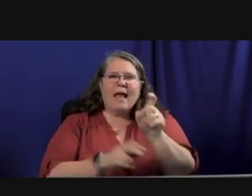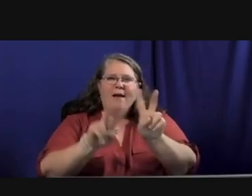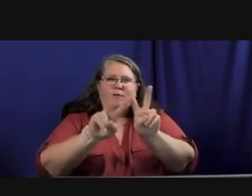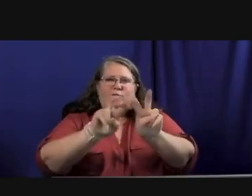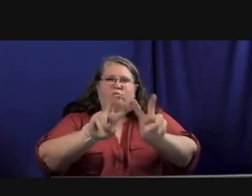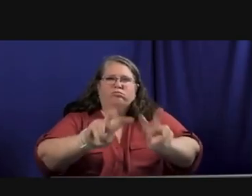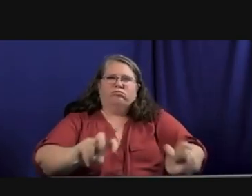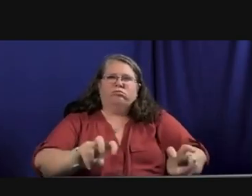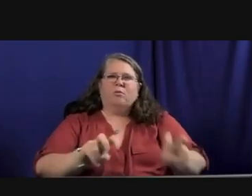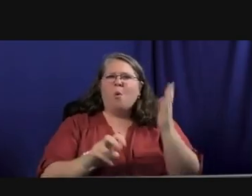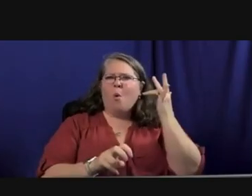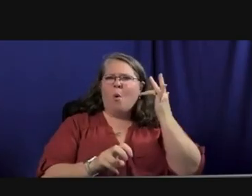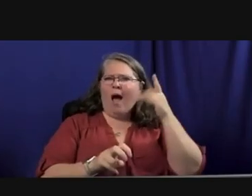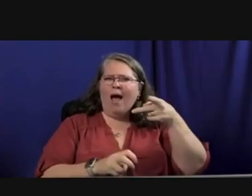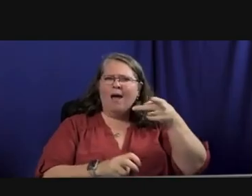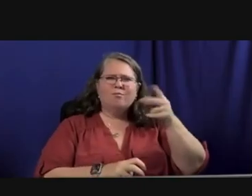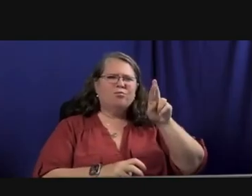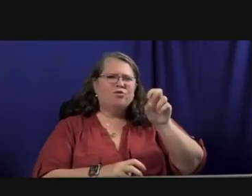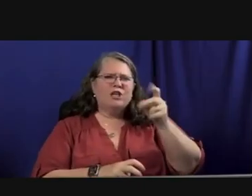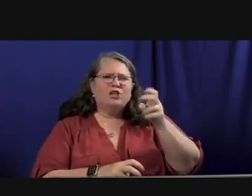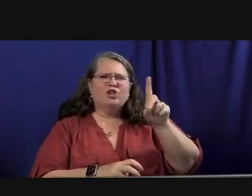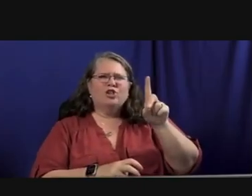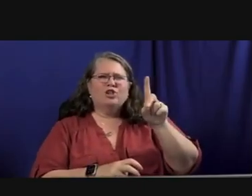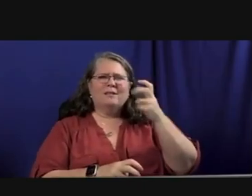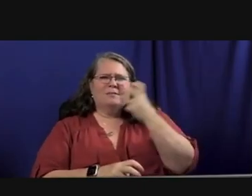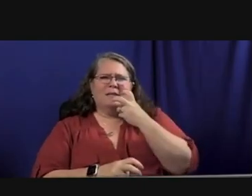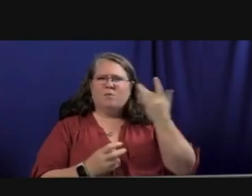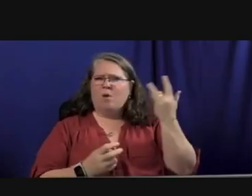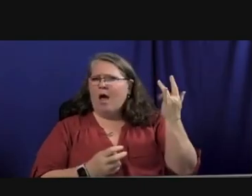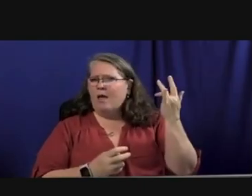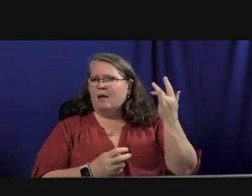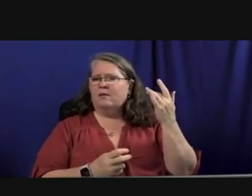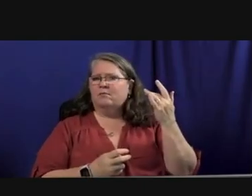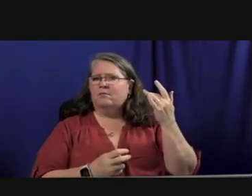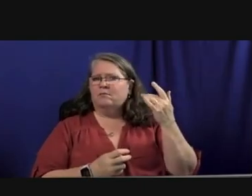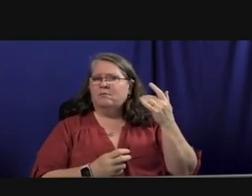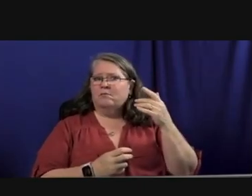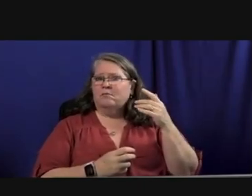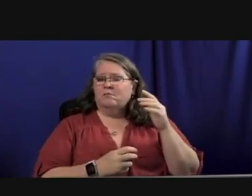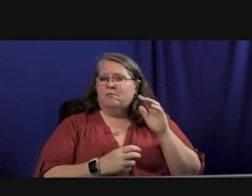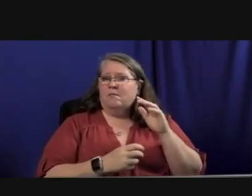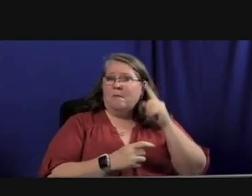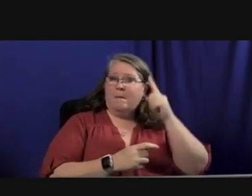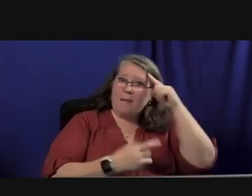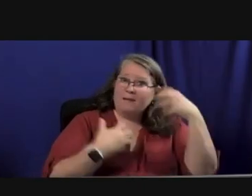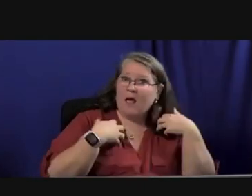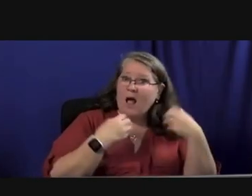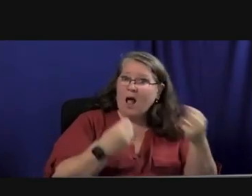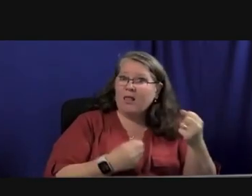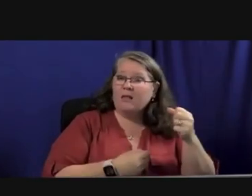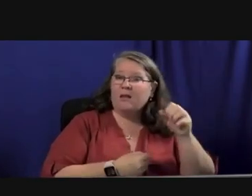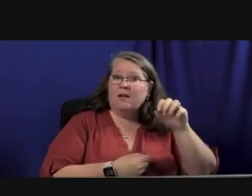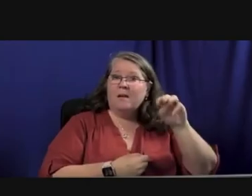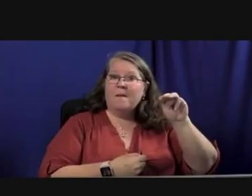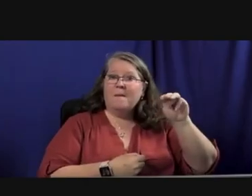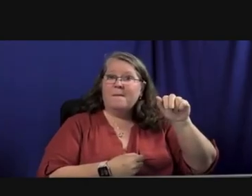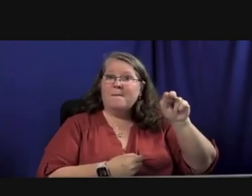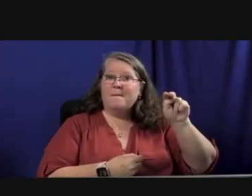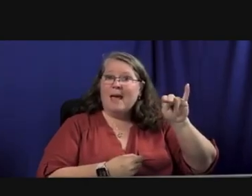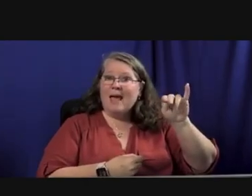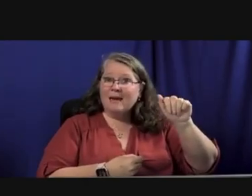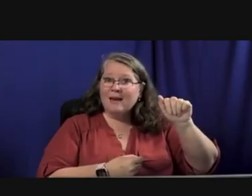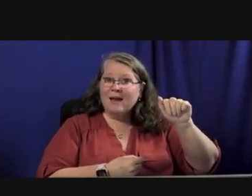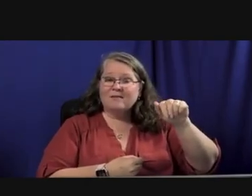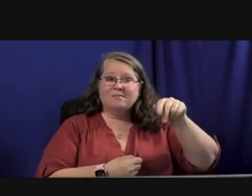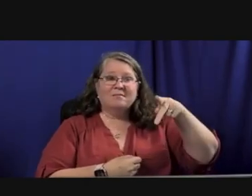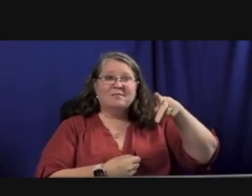them. So really, we have to make an assessment of pressured speech. Is it a mental health,